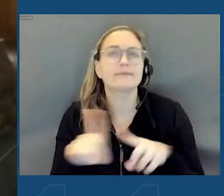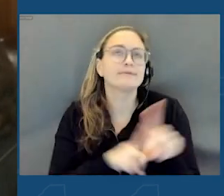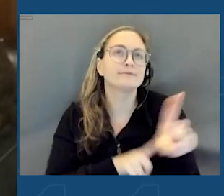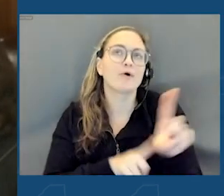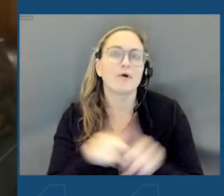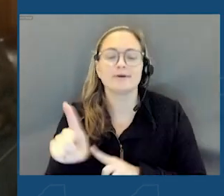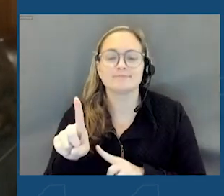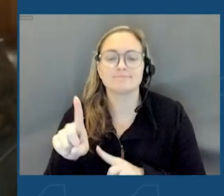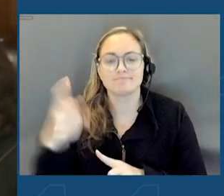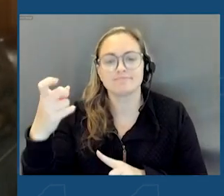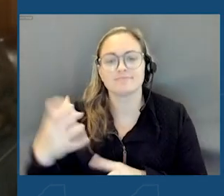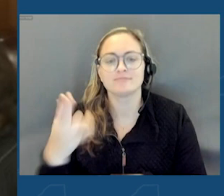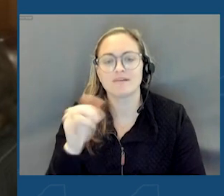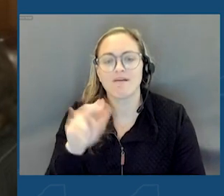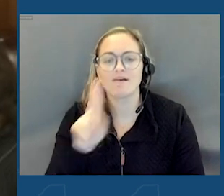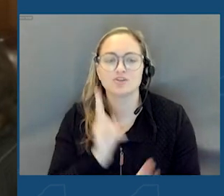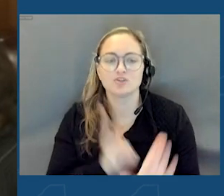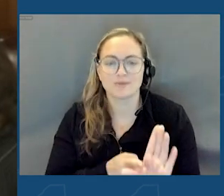Halligan has joined us.